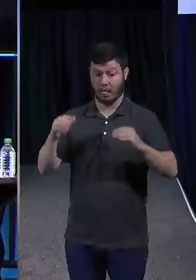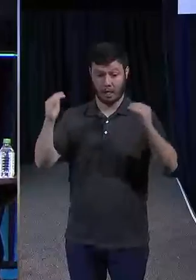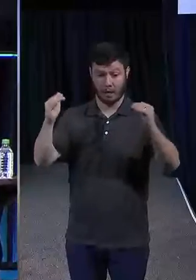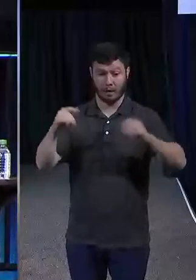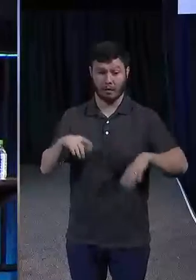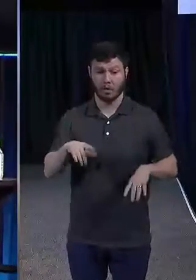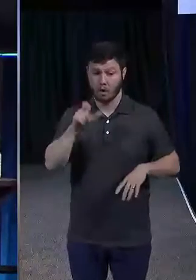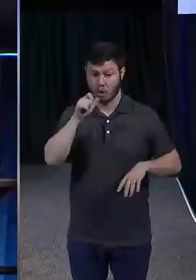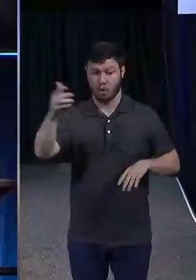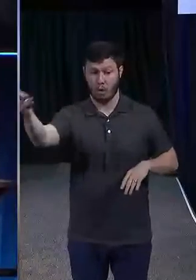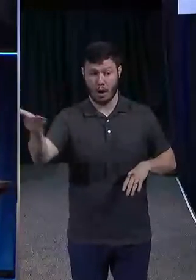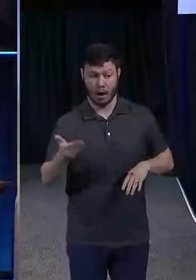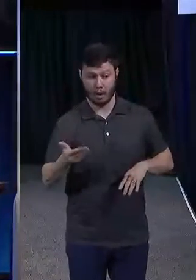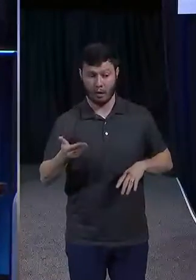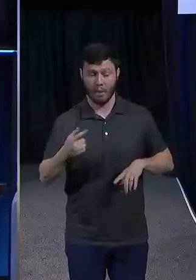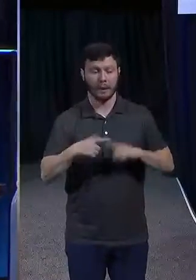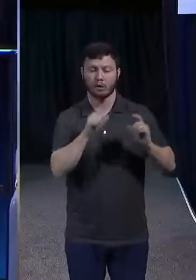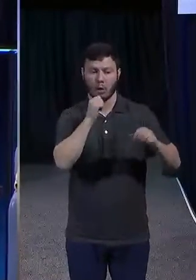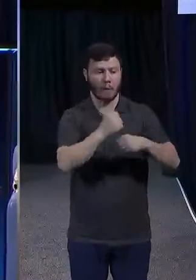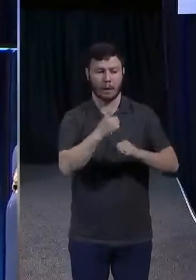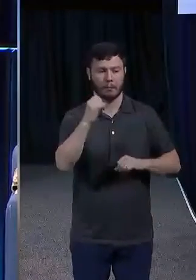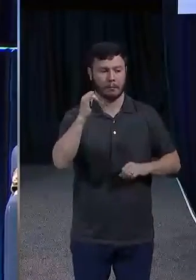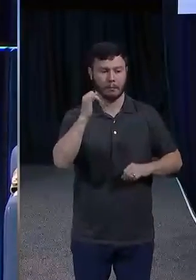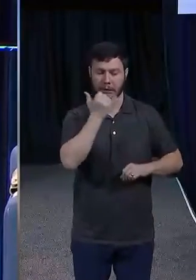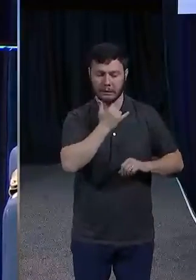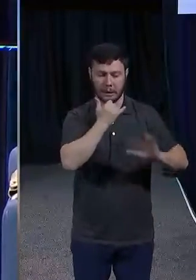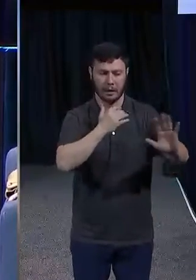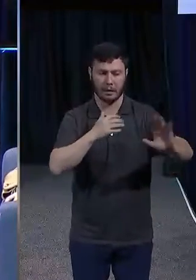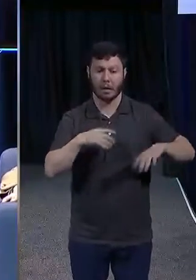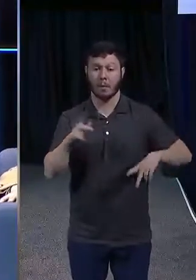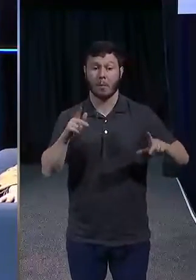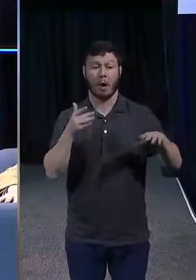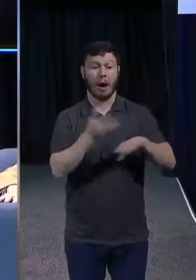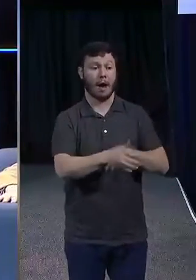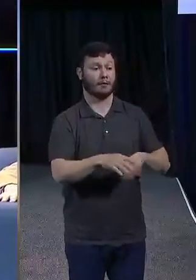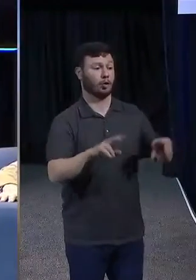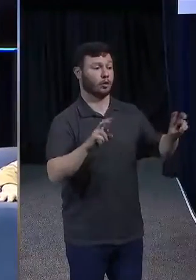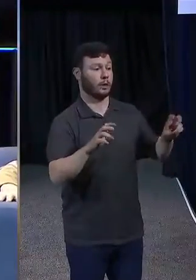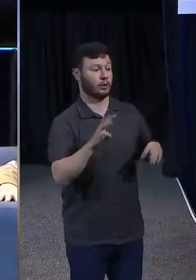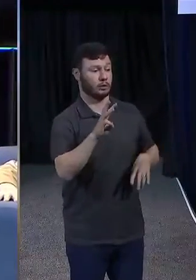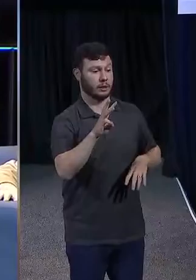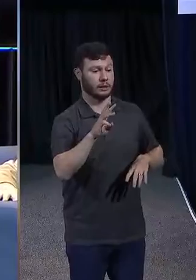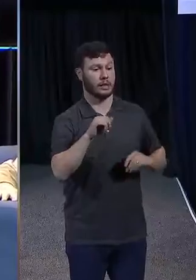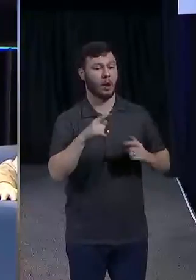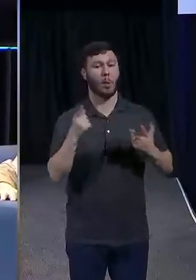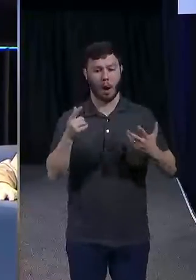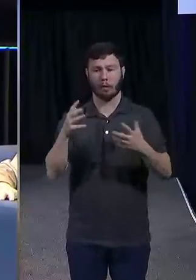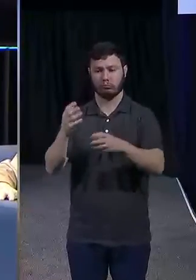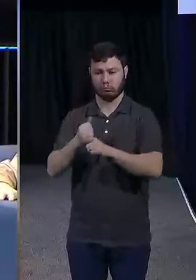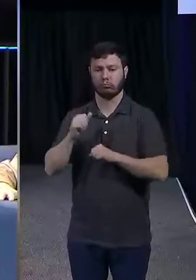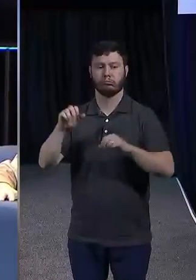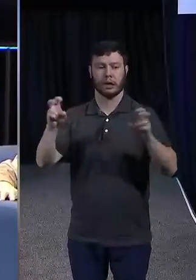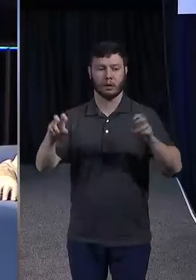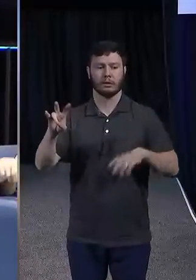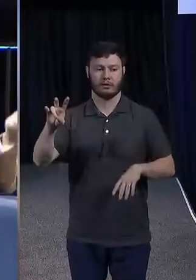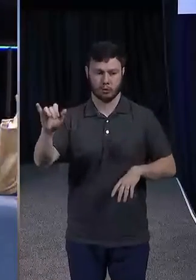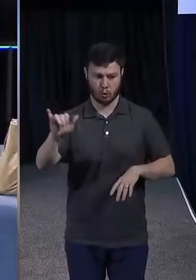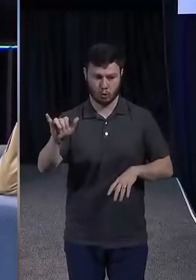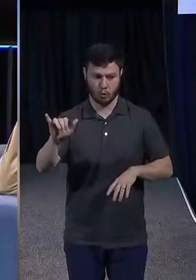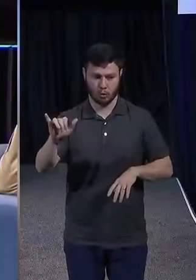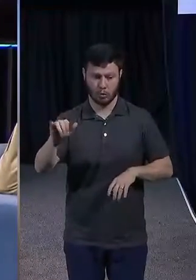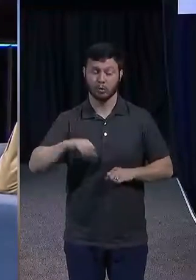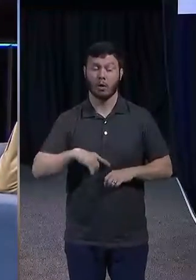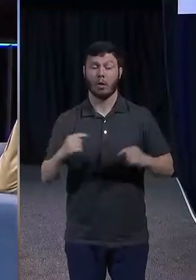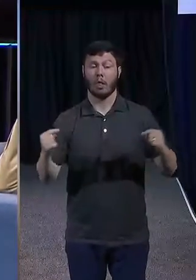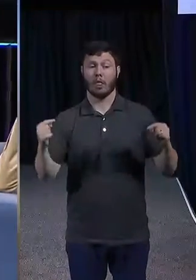hire, but make no mistake about it, the people who have come after Title VI are coming after Title VII also. So this is